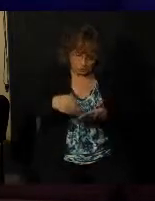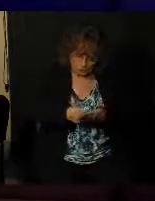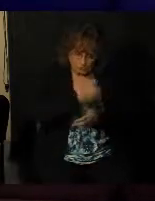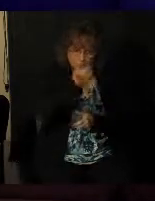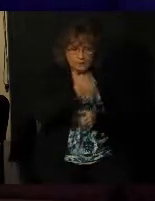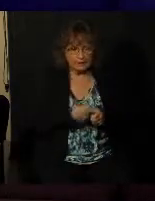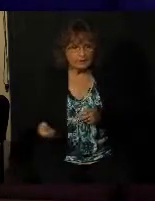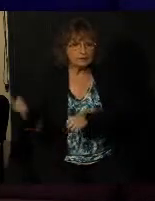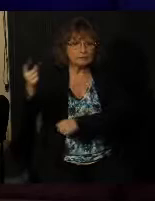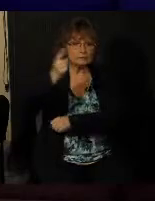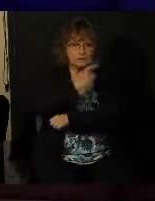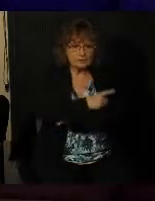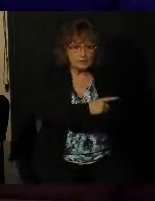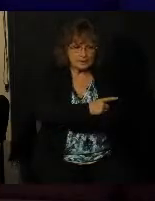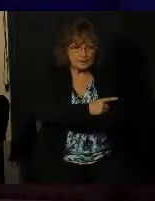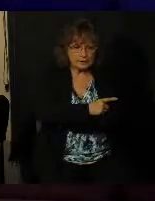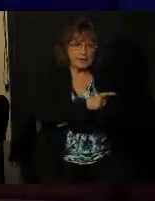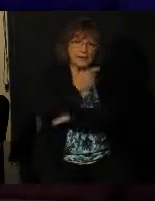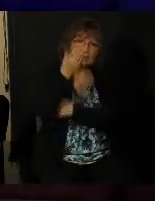Lord.